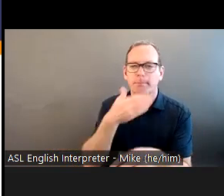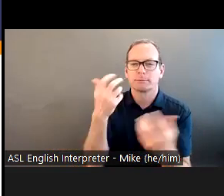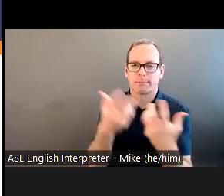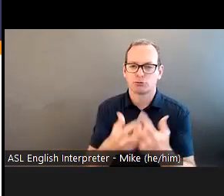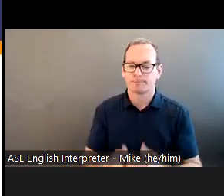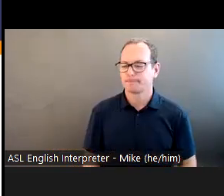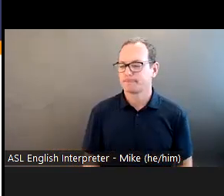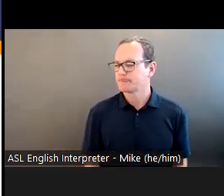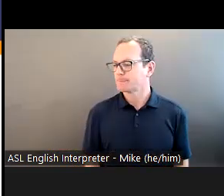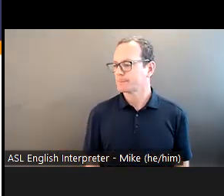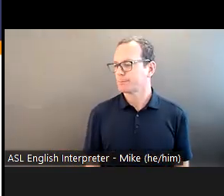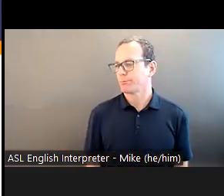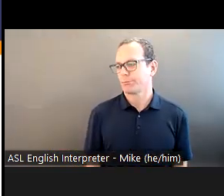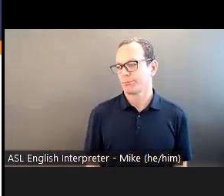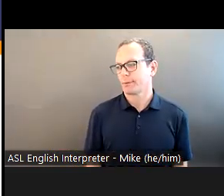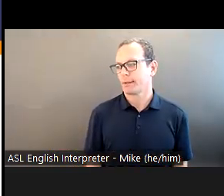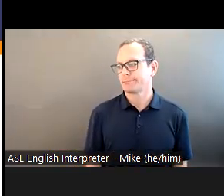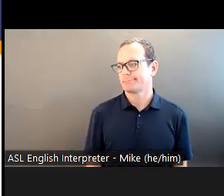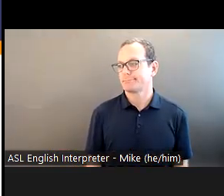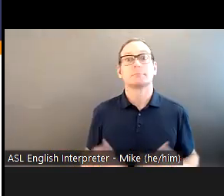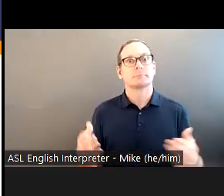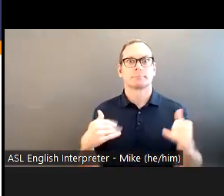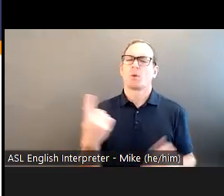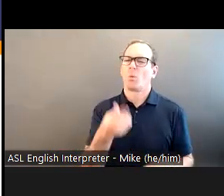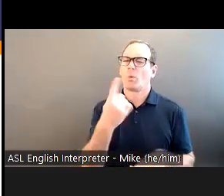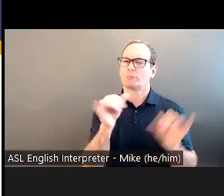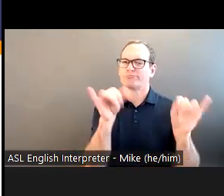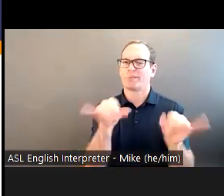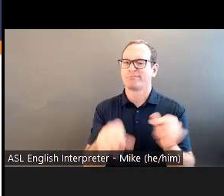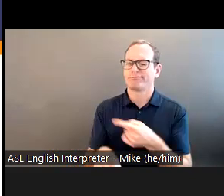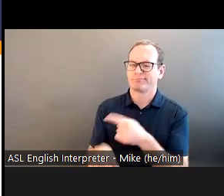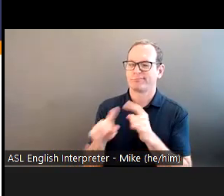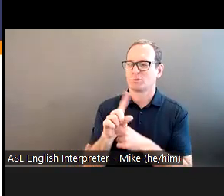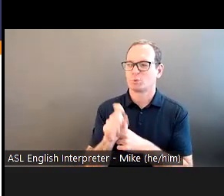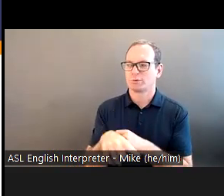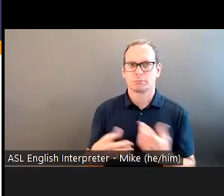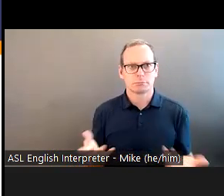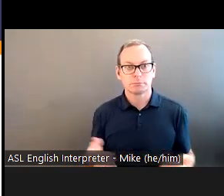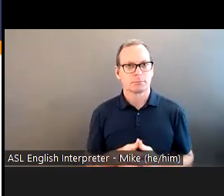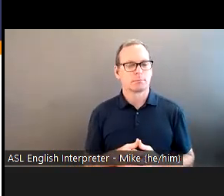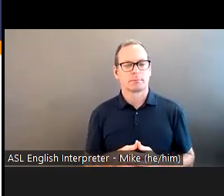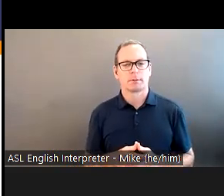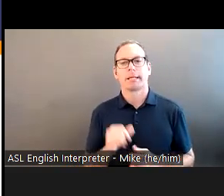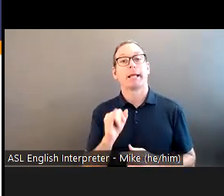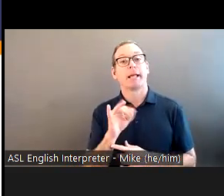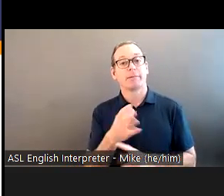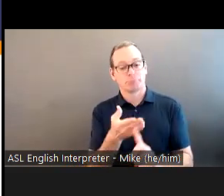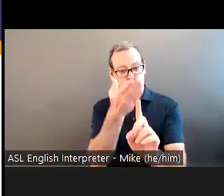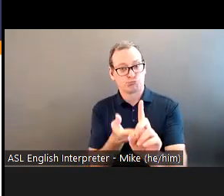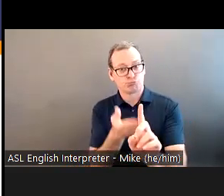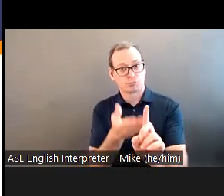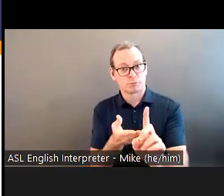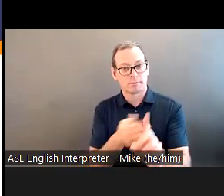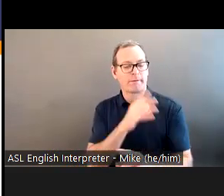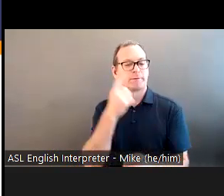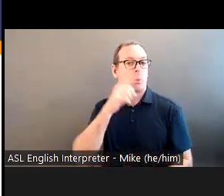So this is a common thing. How do we navigate if there's a fluctuation in capacity for personal care? So for